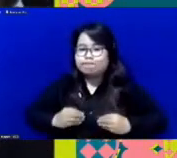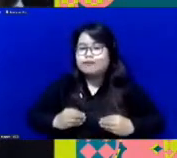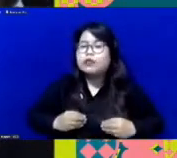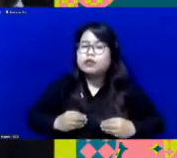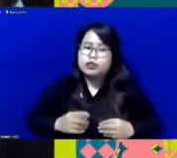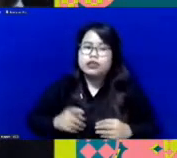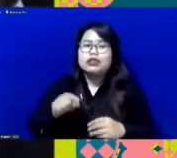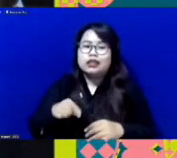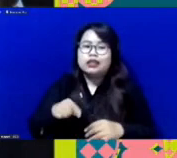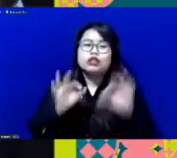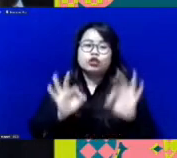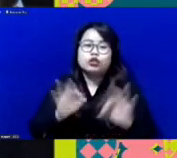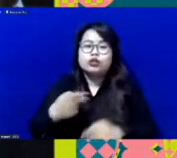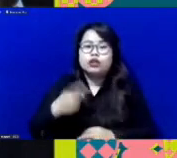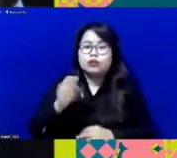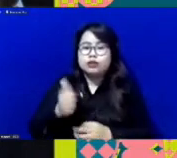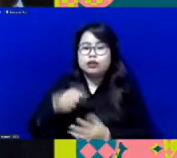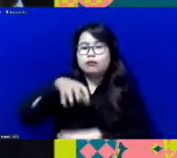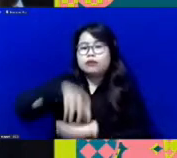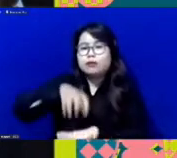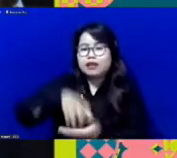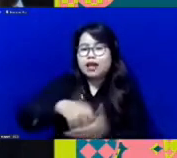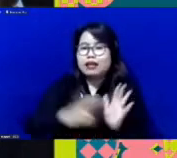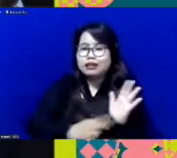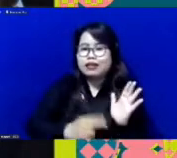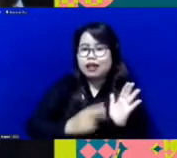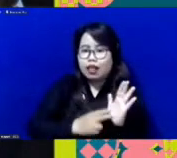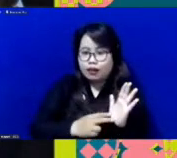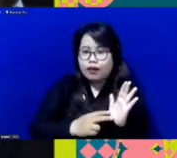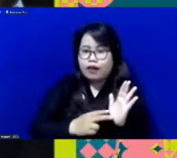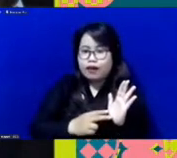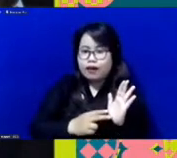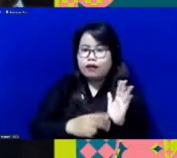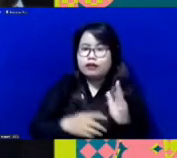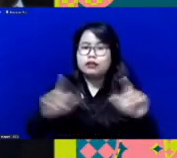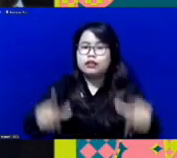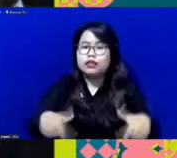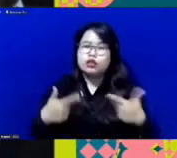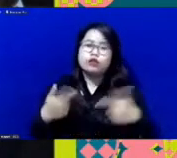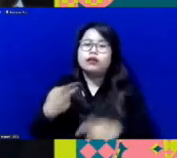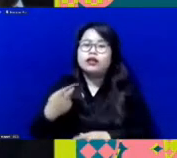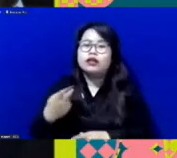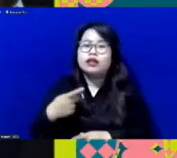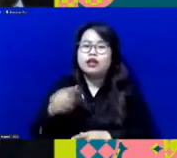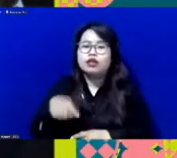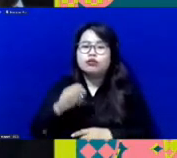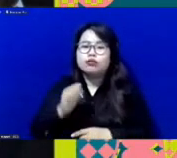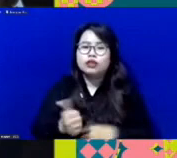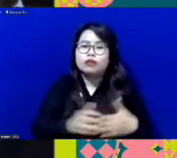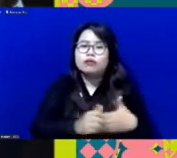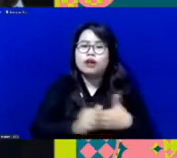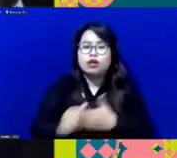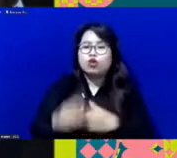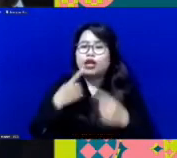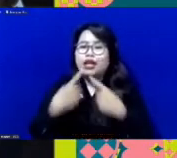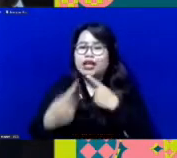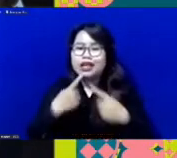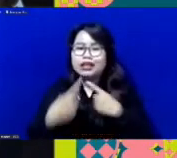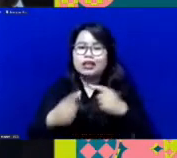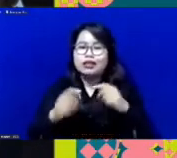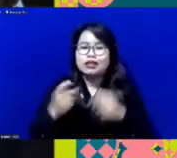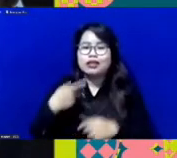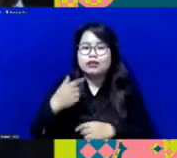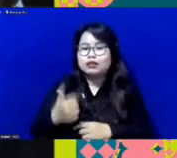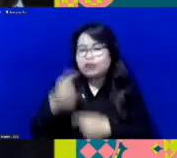center of our lives will guide the interactions and celebrating those differences respectfully. Now, ladies